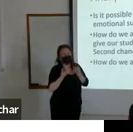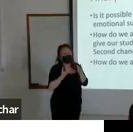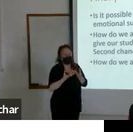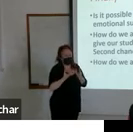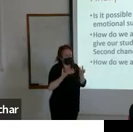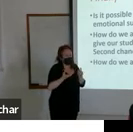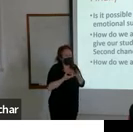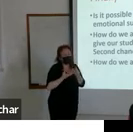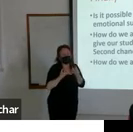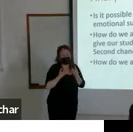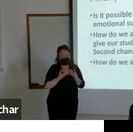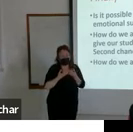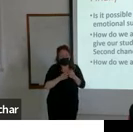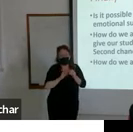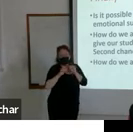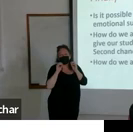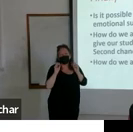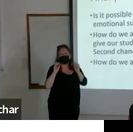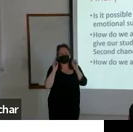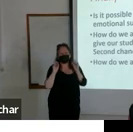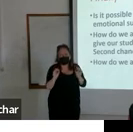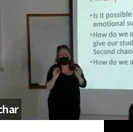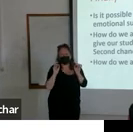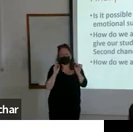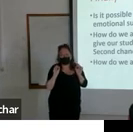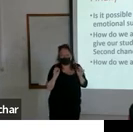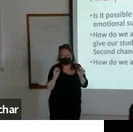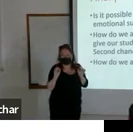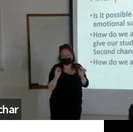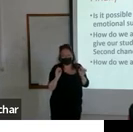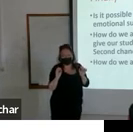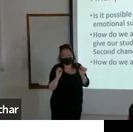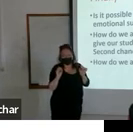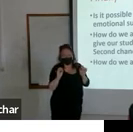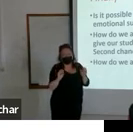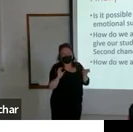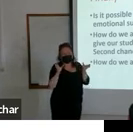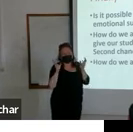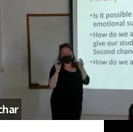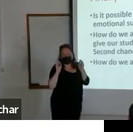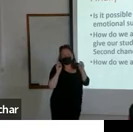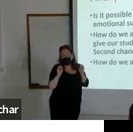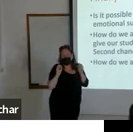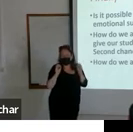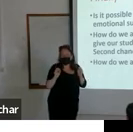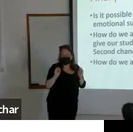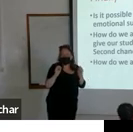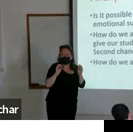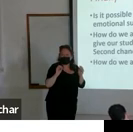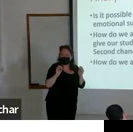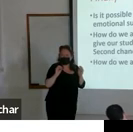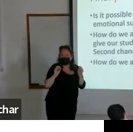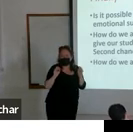to be evaluated and assessed because this is the magic ingredient. And sometimes this is the